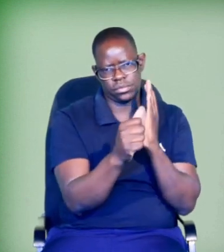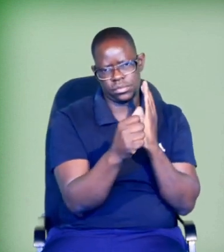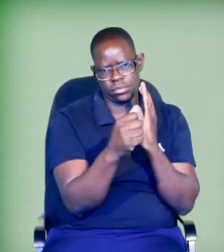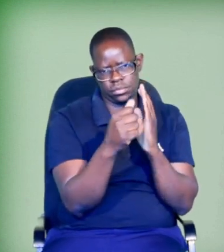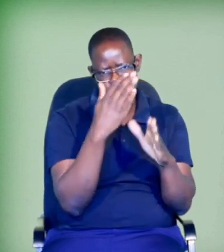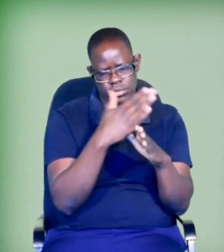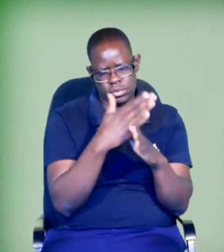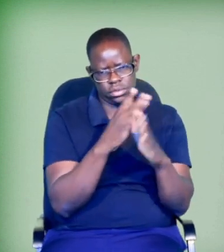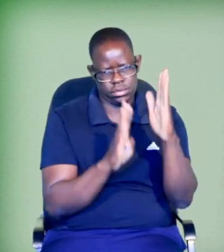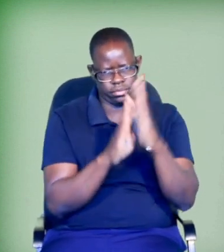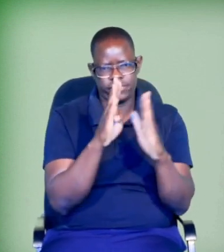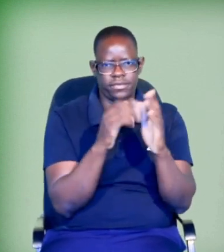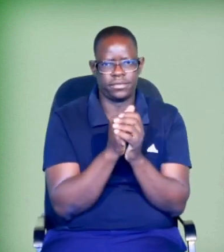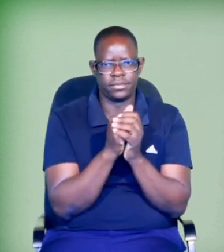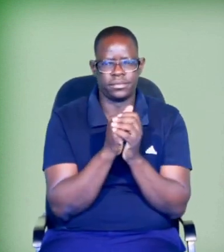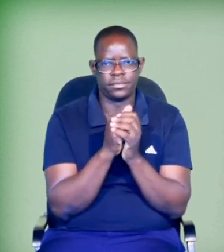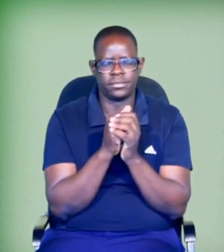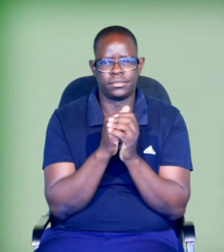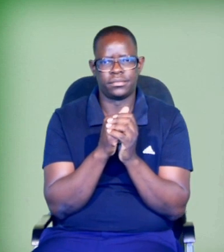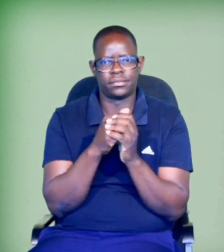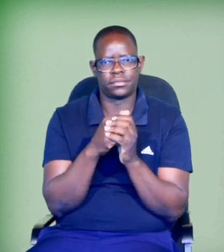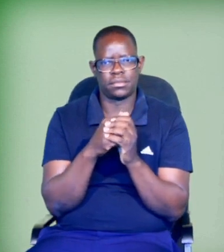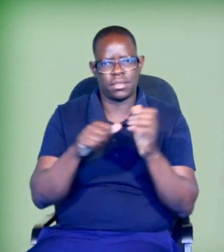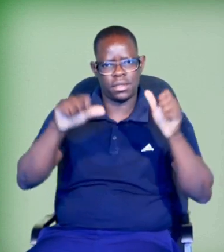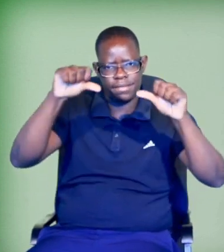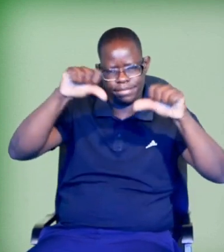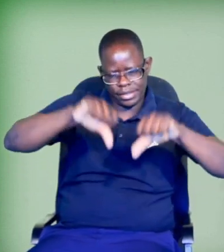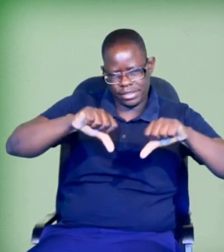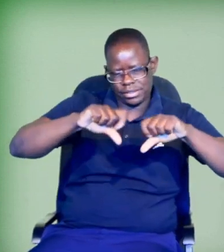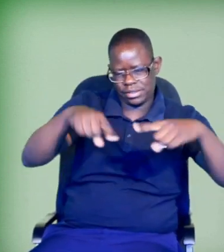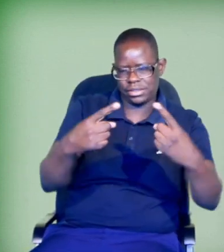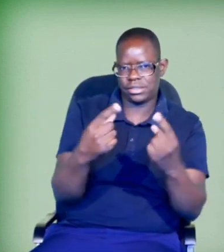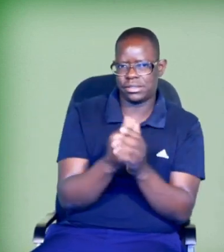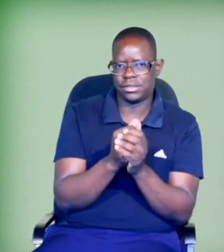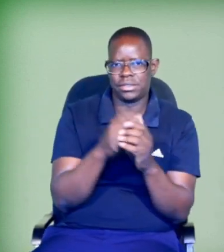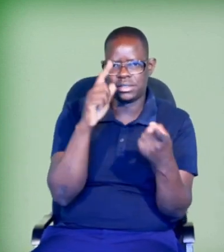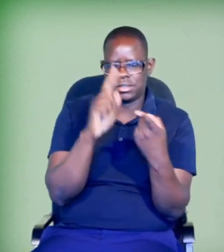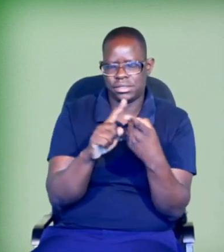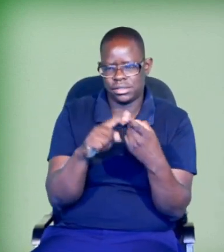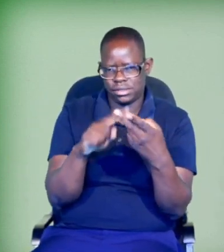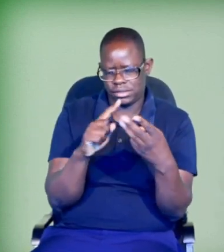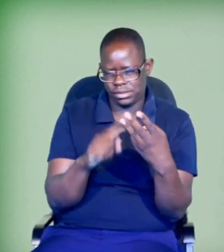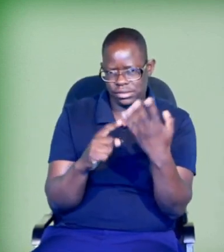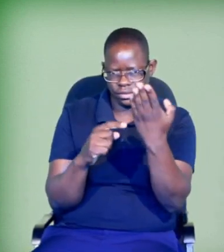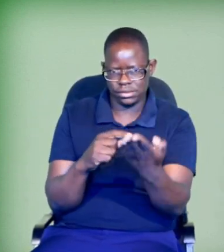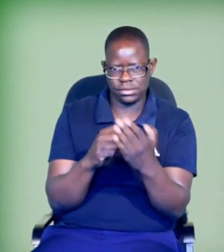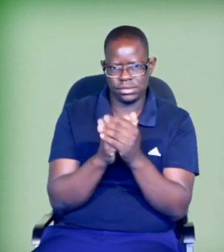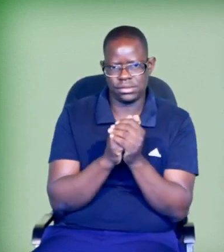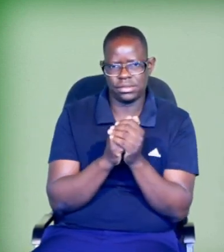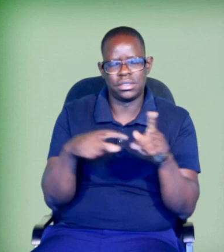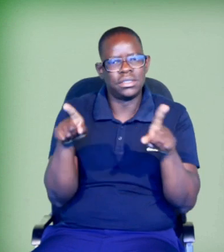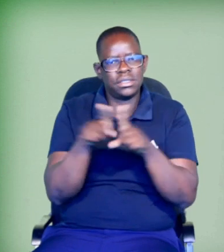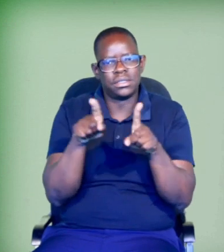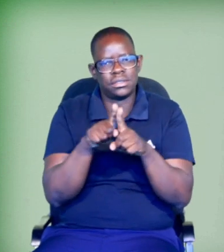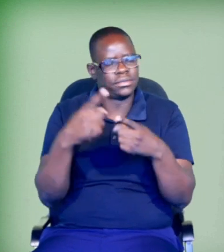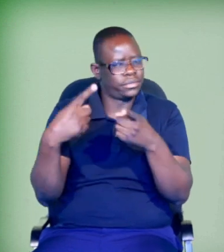one particular task will be quite good. But then, on the downside, disadvantages of specialized laborer are that the